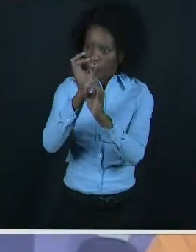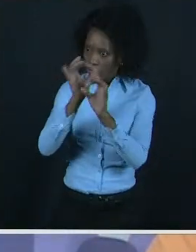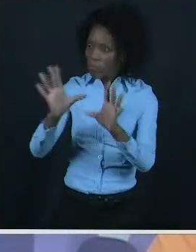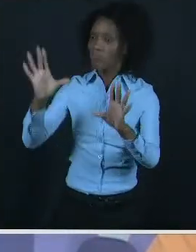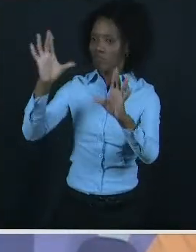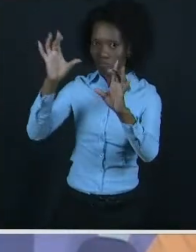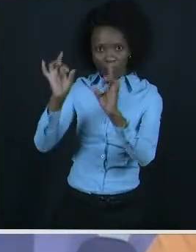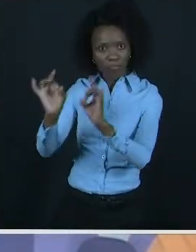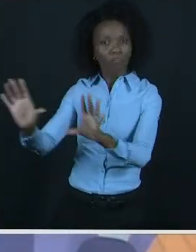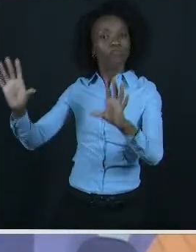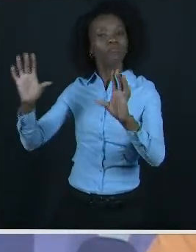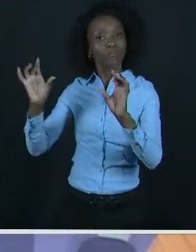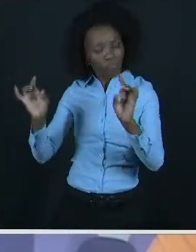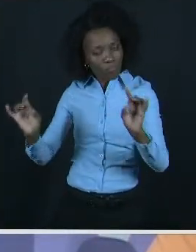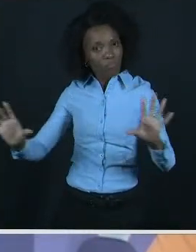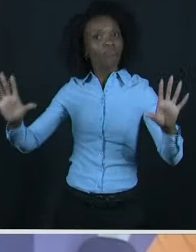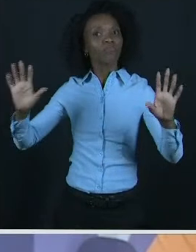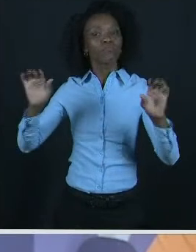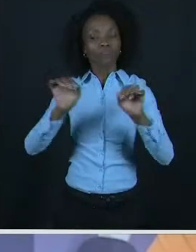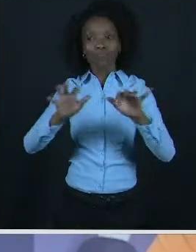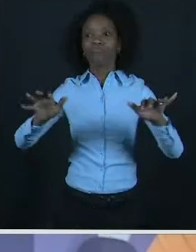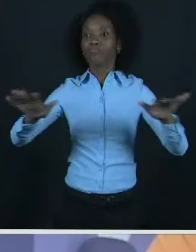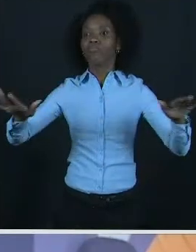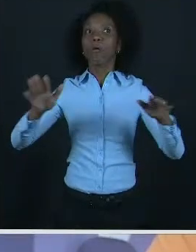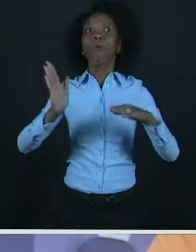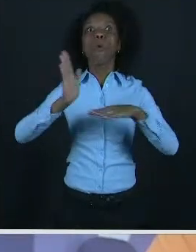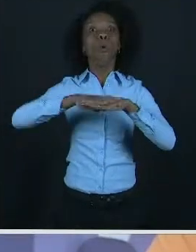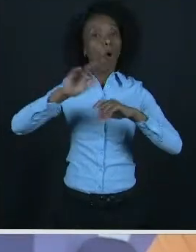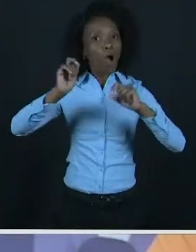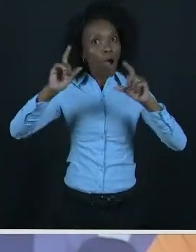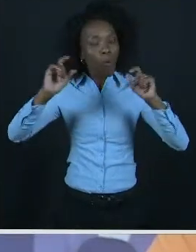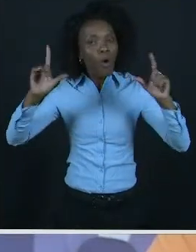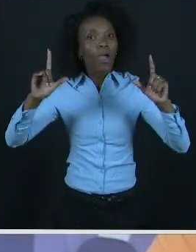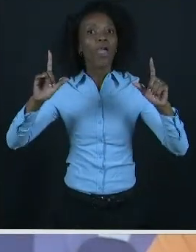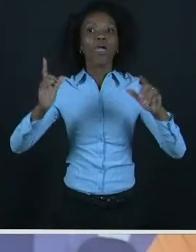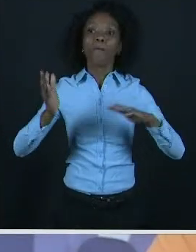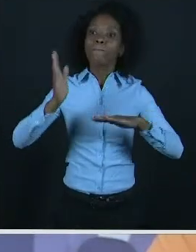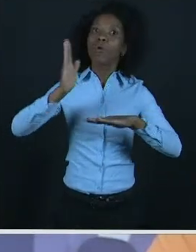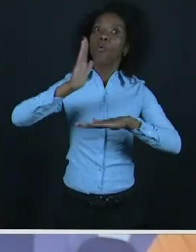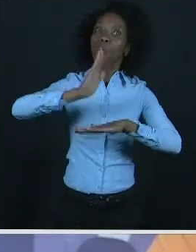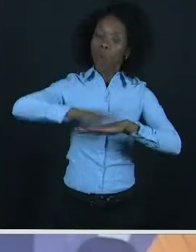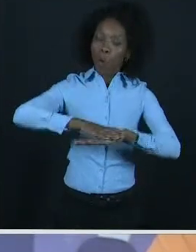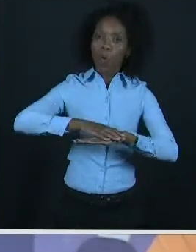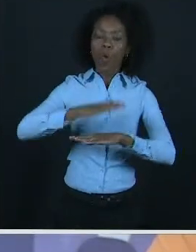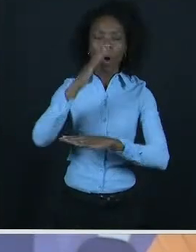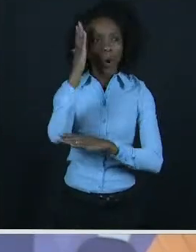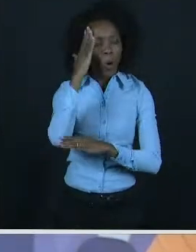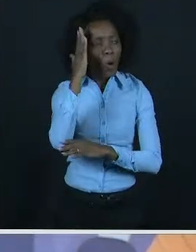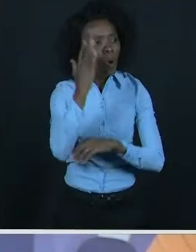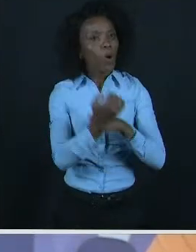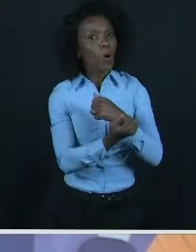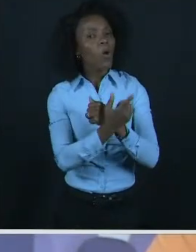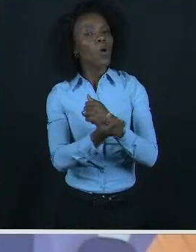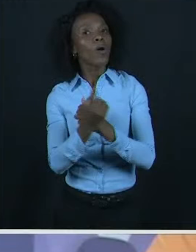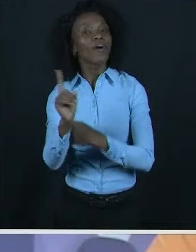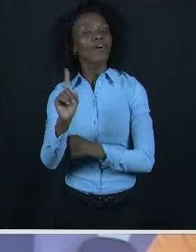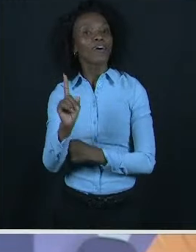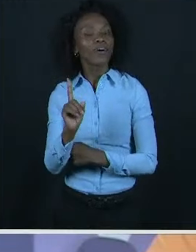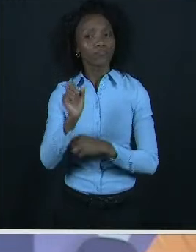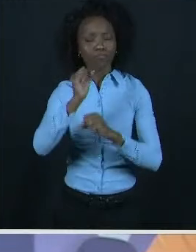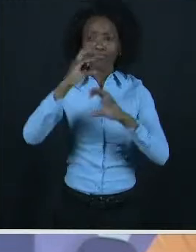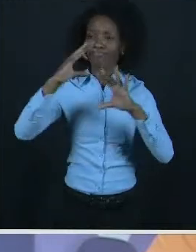sinking in, and the level of consciousness has been rising. and he said